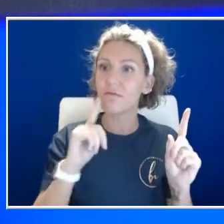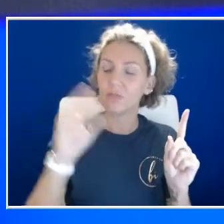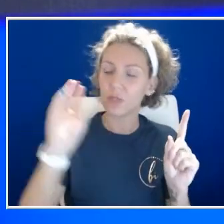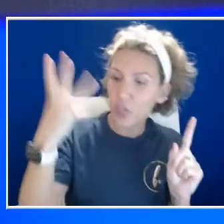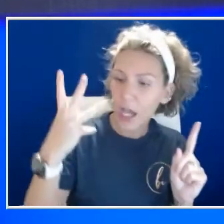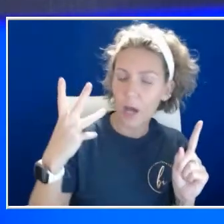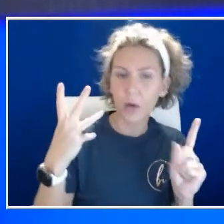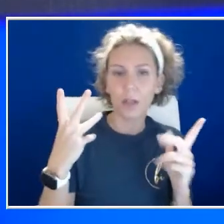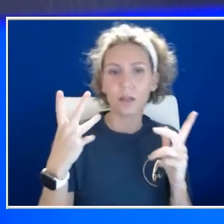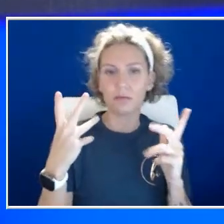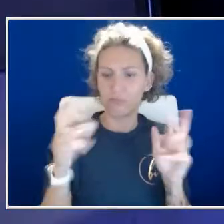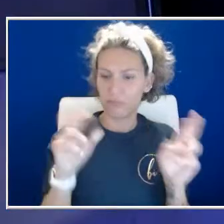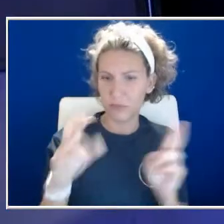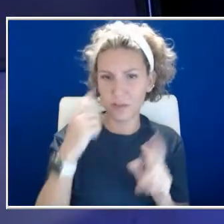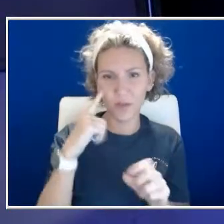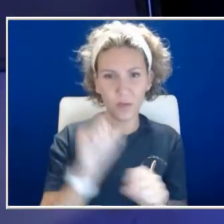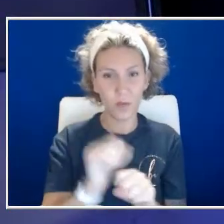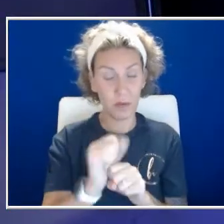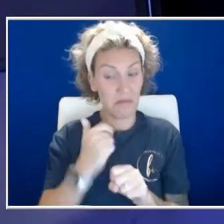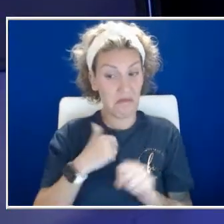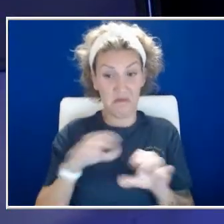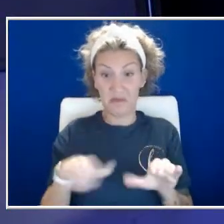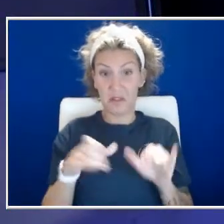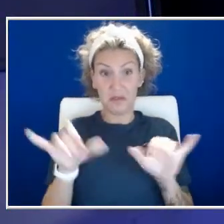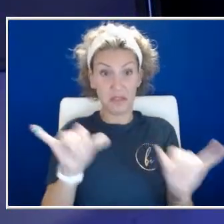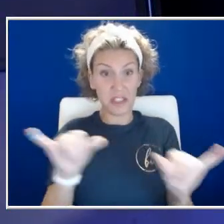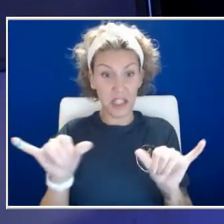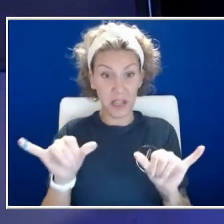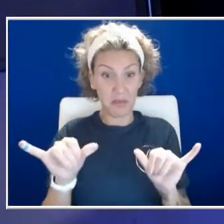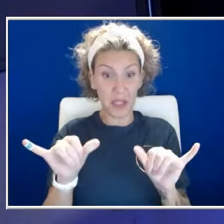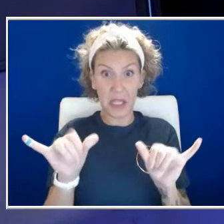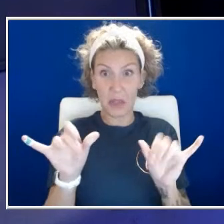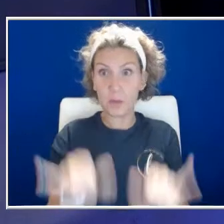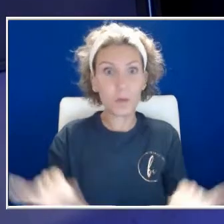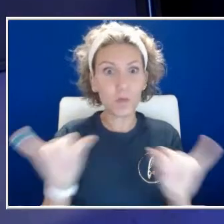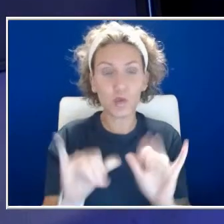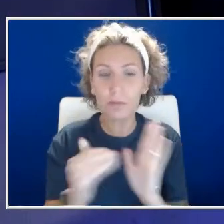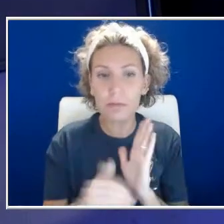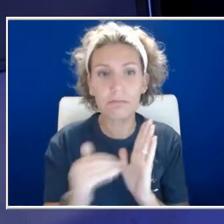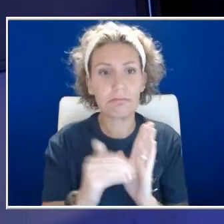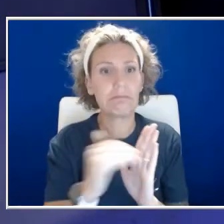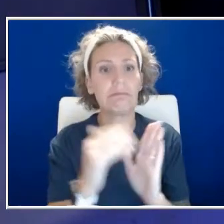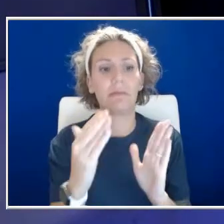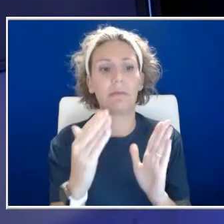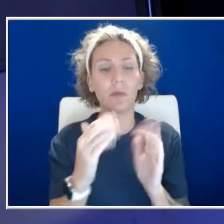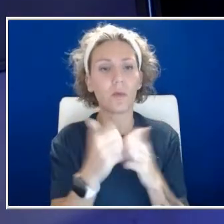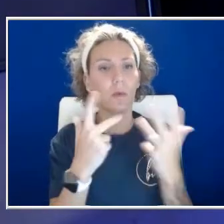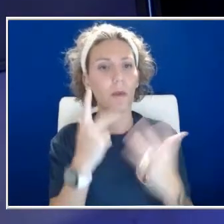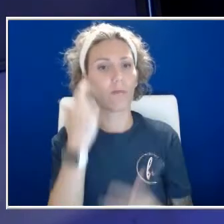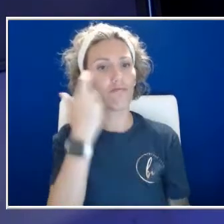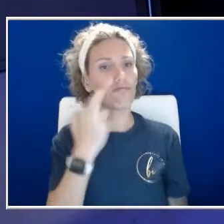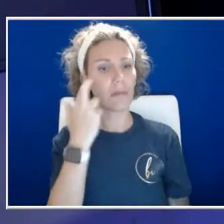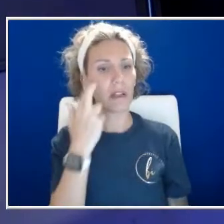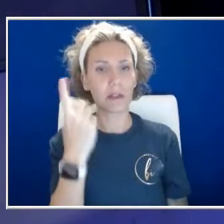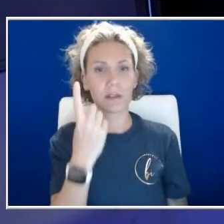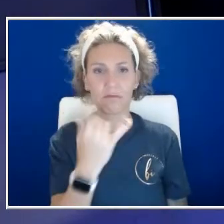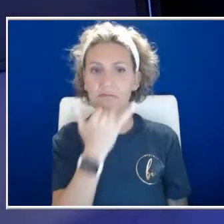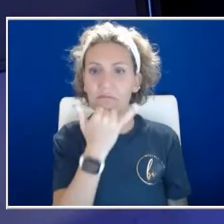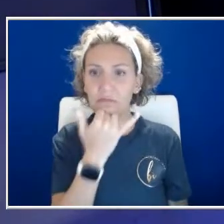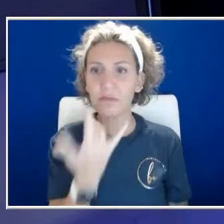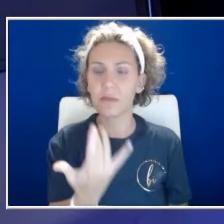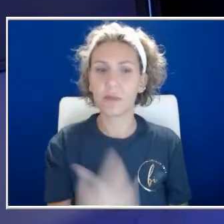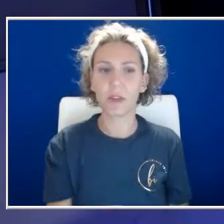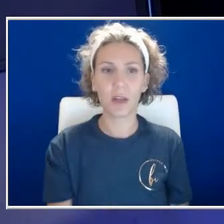was doing. I was doing a routine without really realizing that something was terribly wrong. Something that we do every day. I didn't even